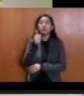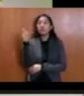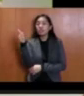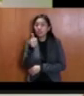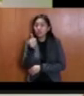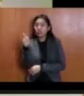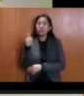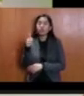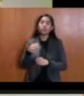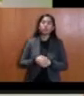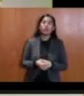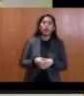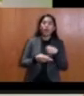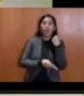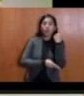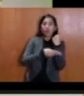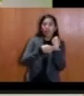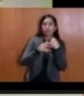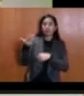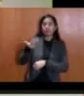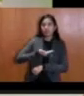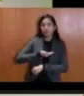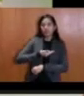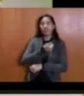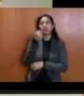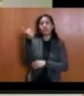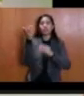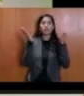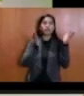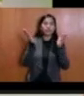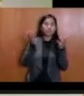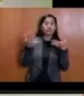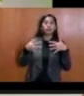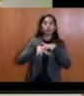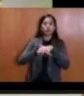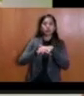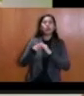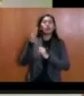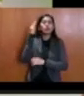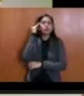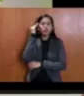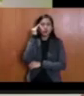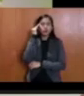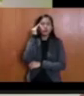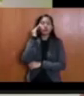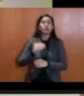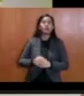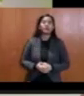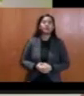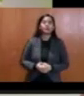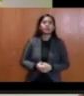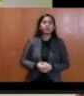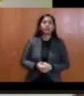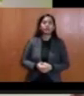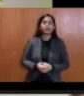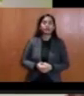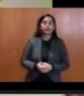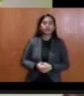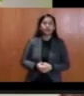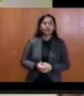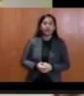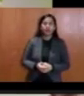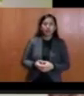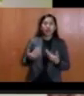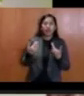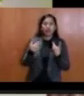accommodation, and other services. And we know for a fact that aside from the ease and